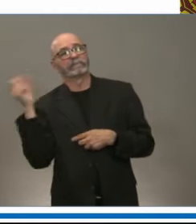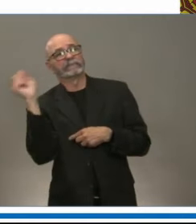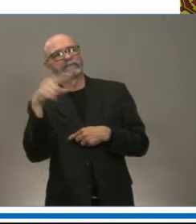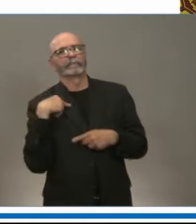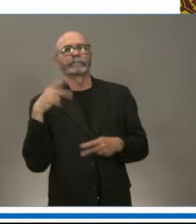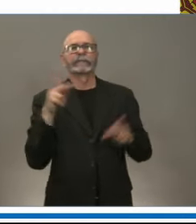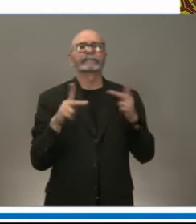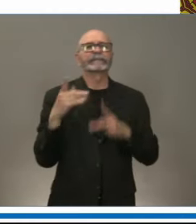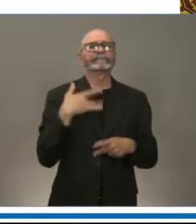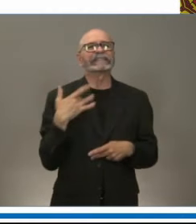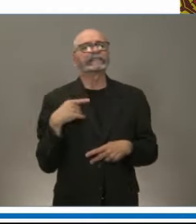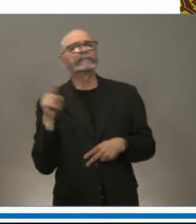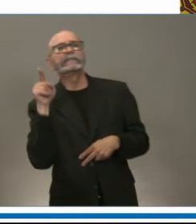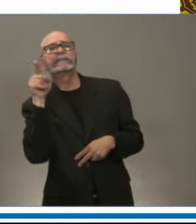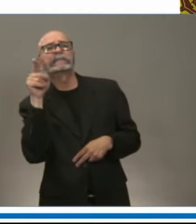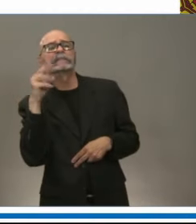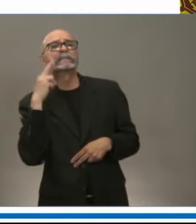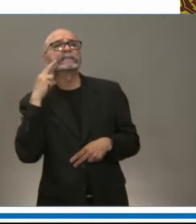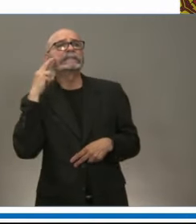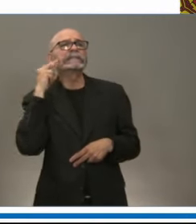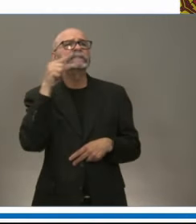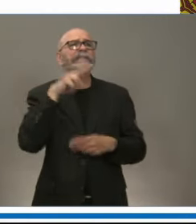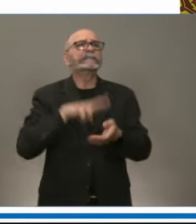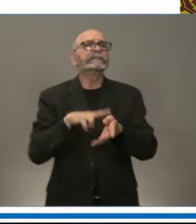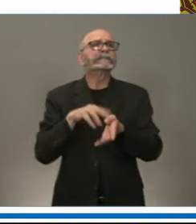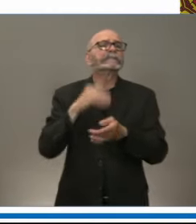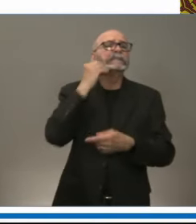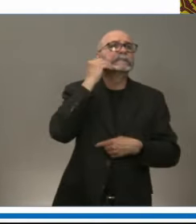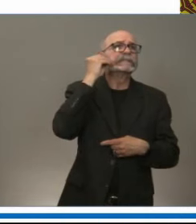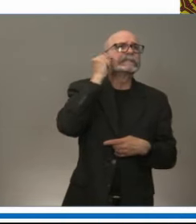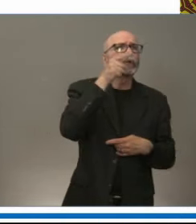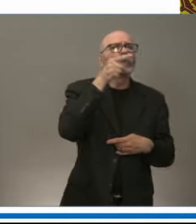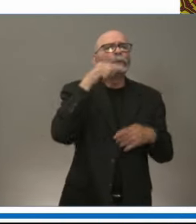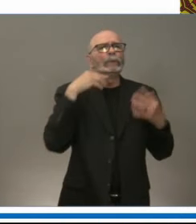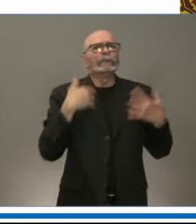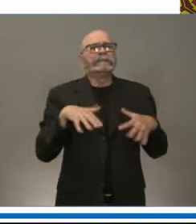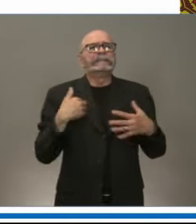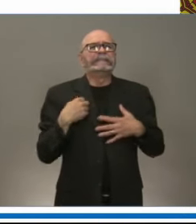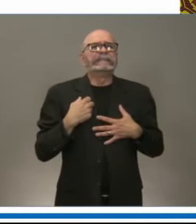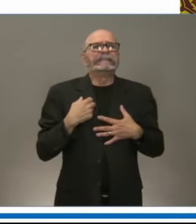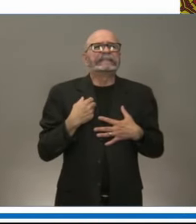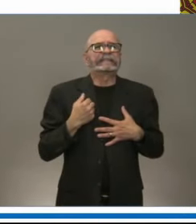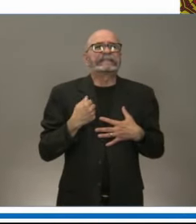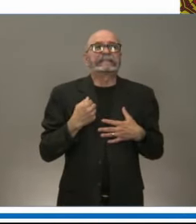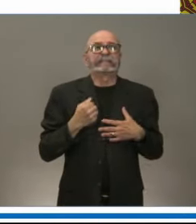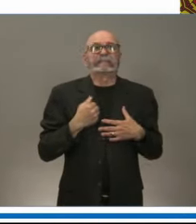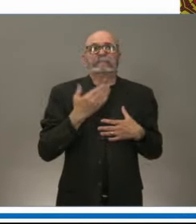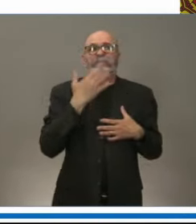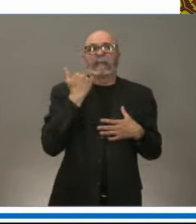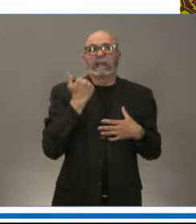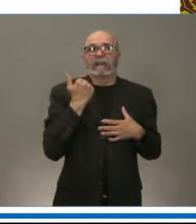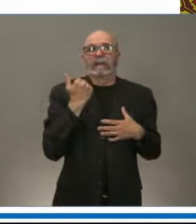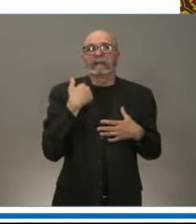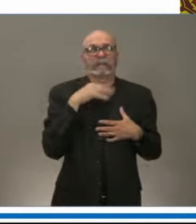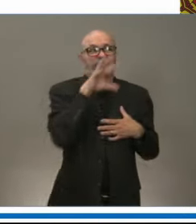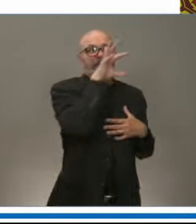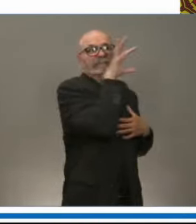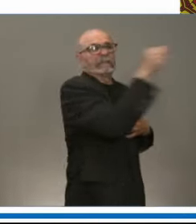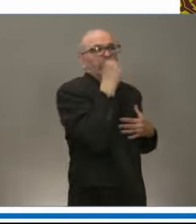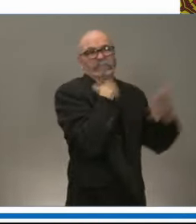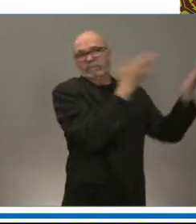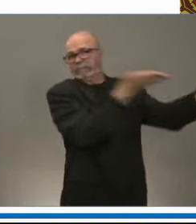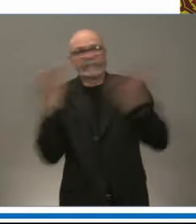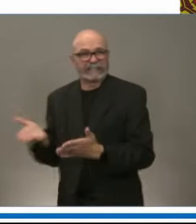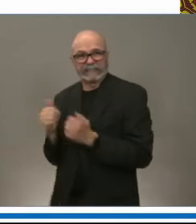safer outside that institution and they'd like to take them home? And Premier McNeil, if a family does